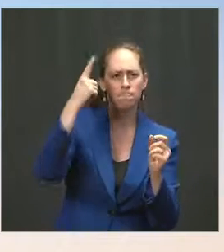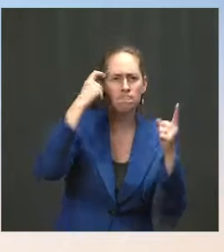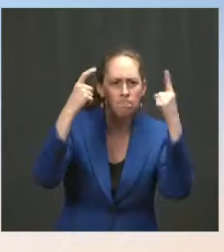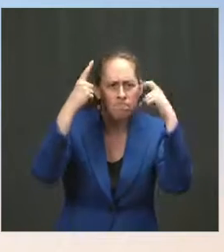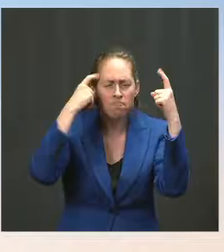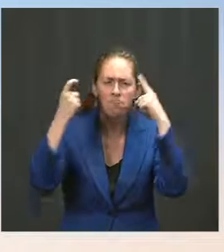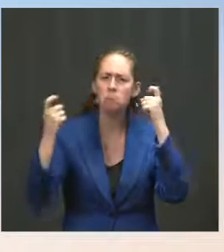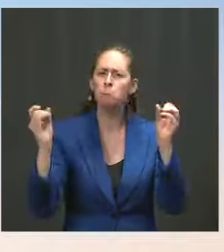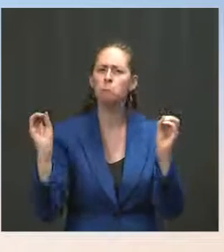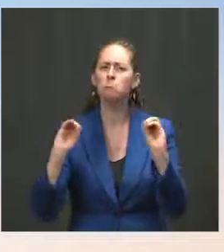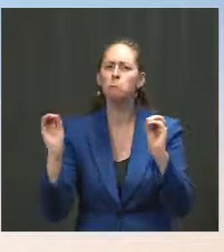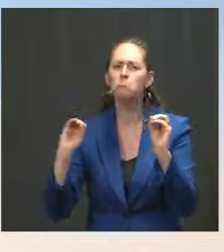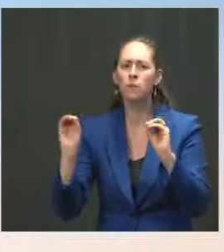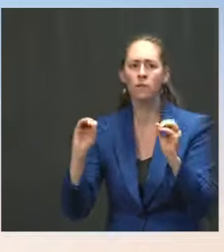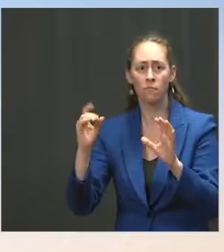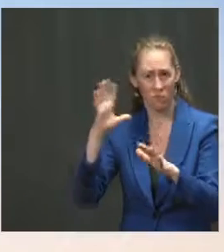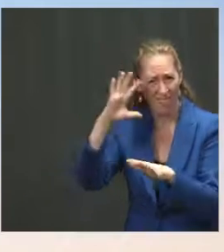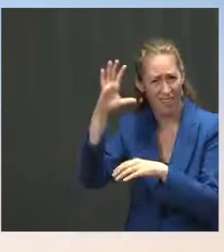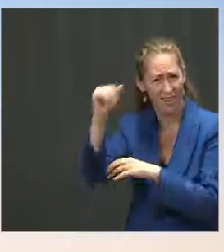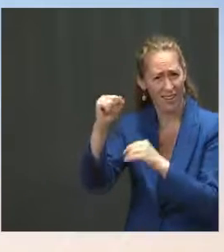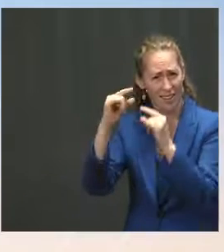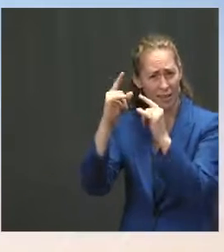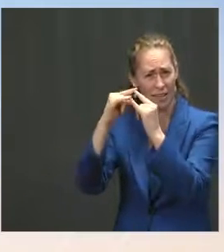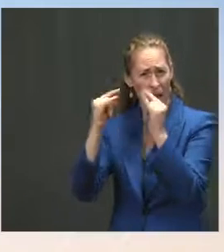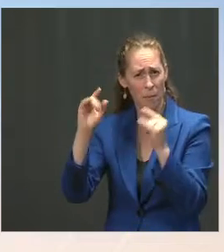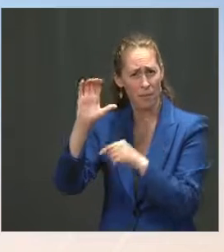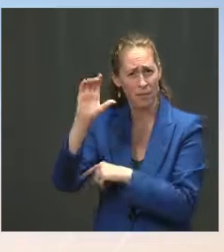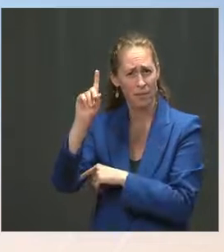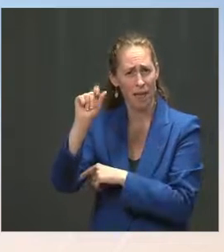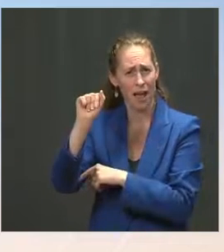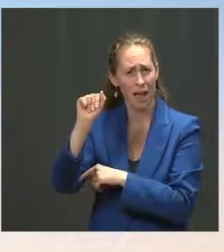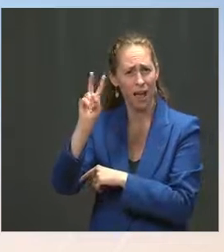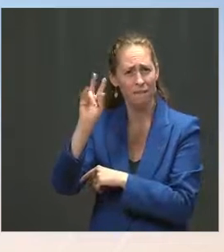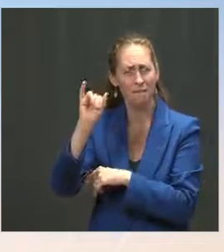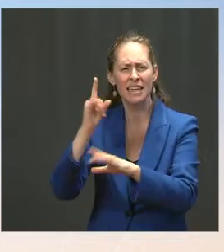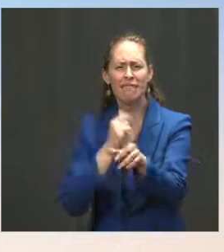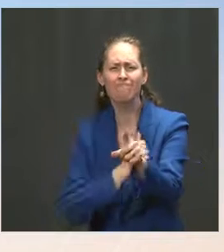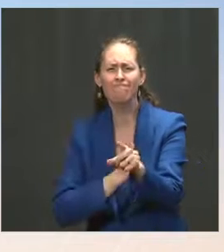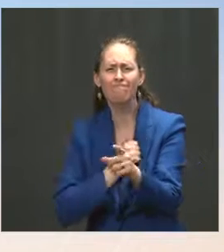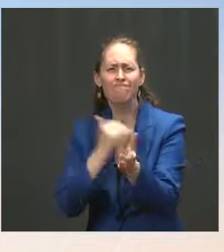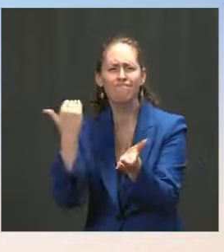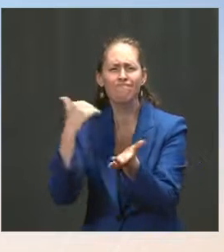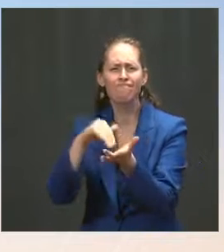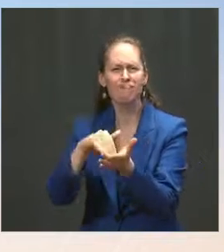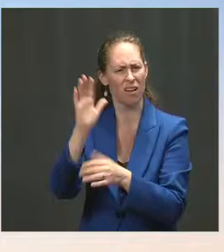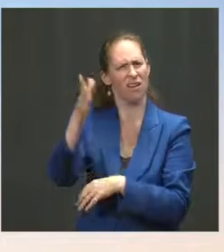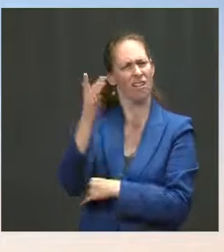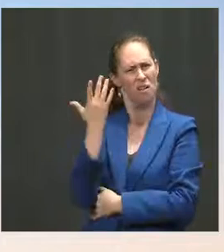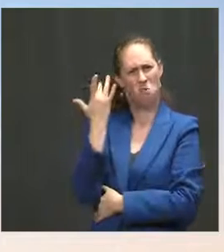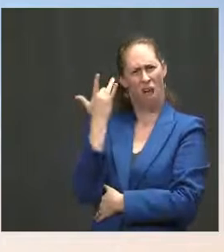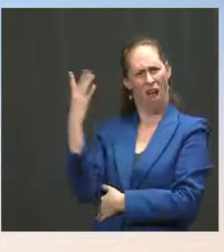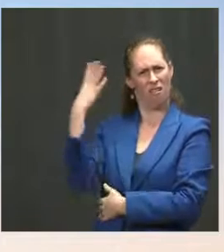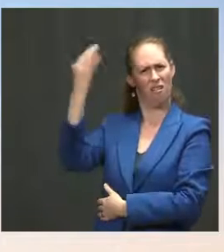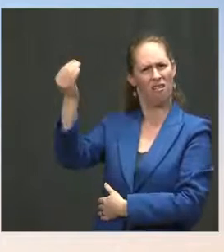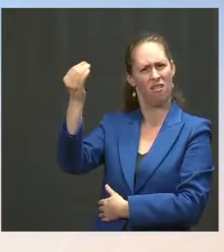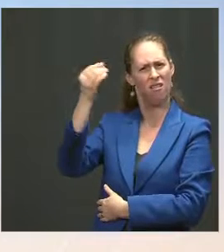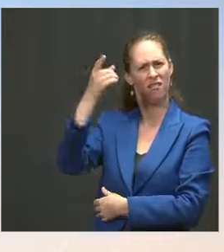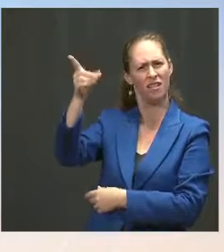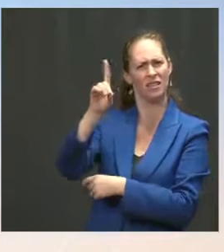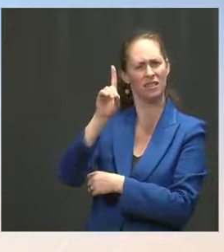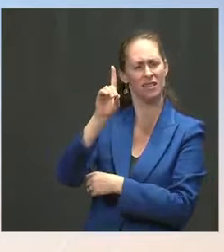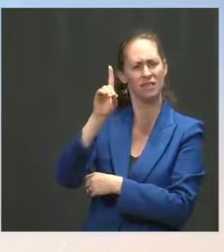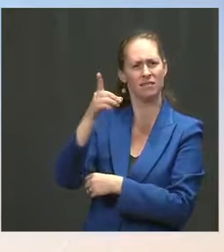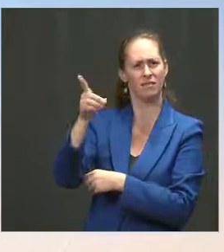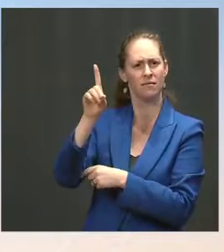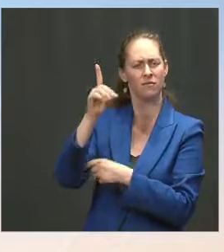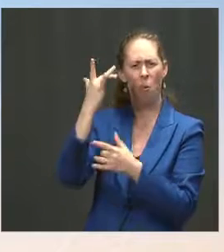instead? You mean instead of, I'm sorry. Why not just stay in Wilmington? He likes Camp David. It's a place to be outside, spend